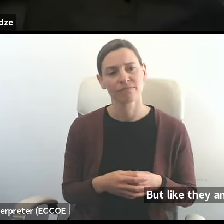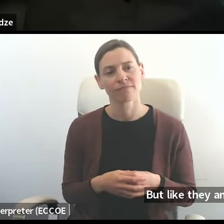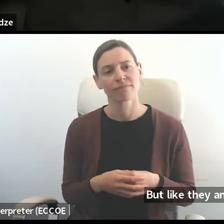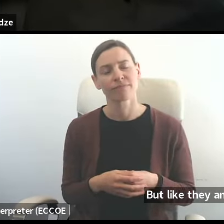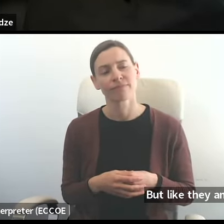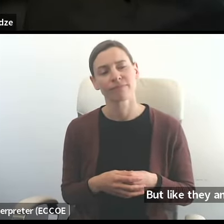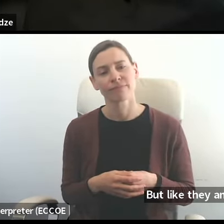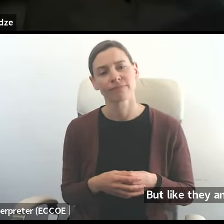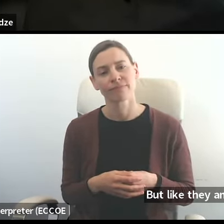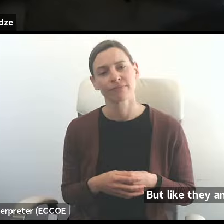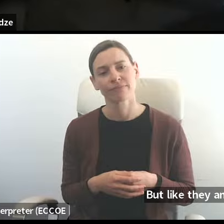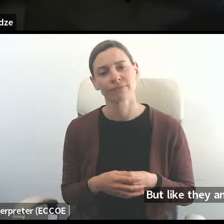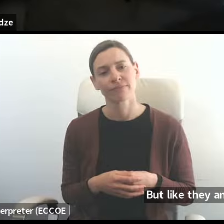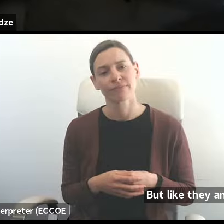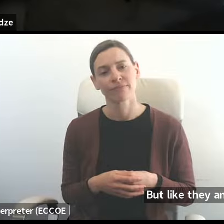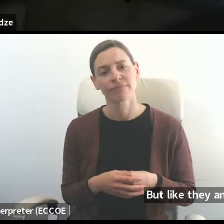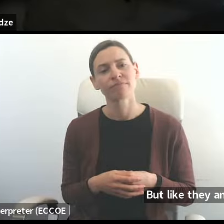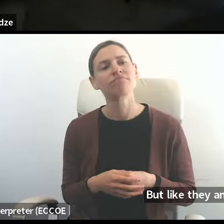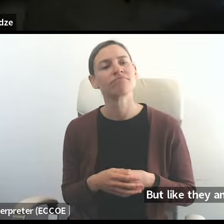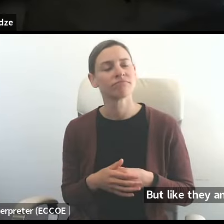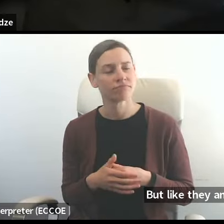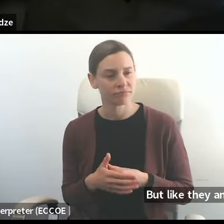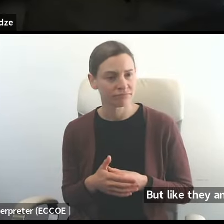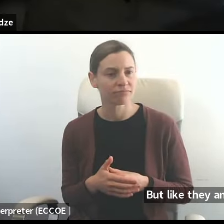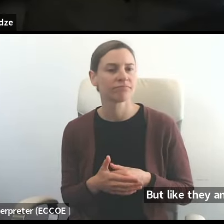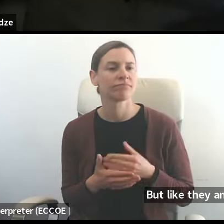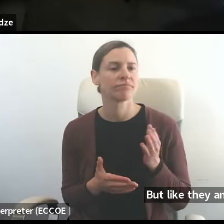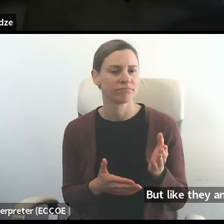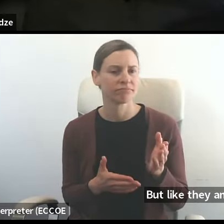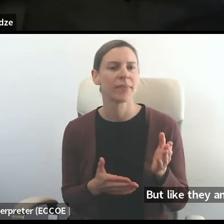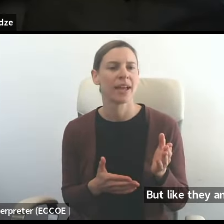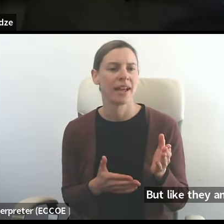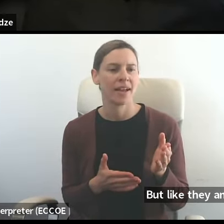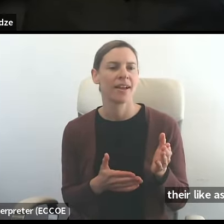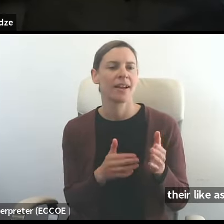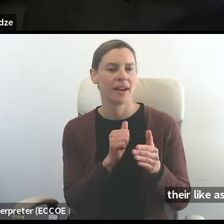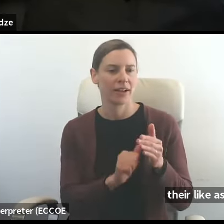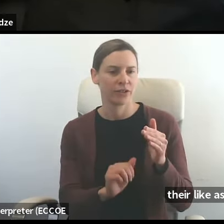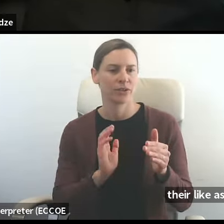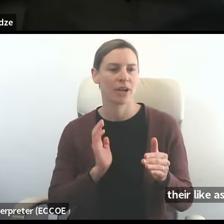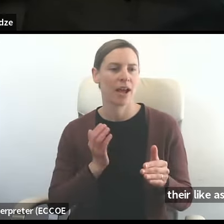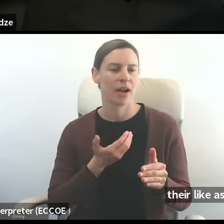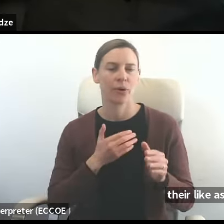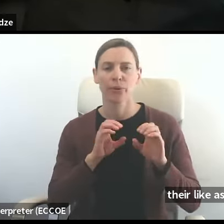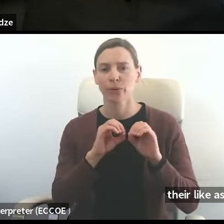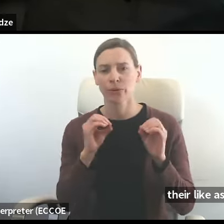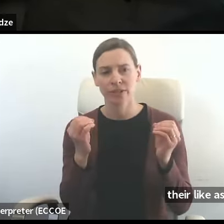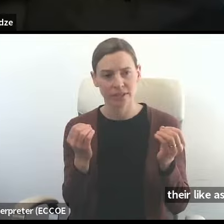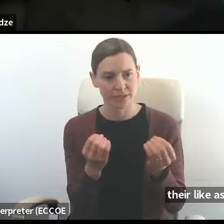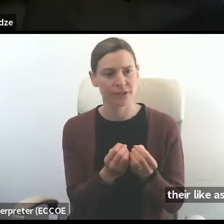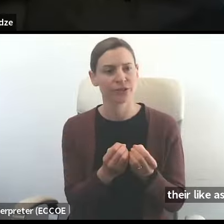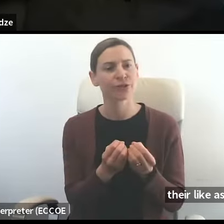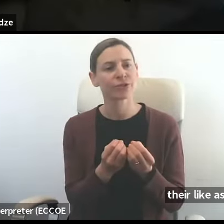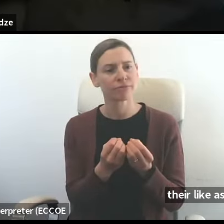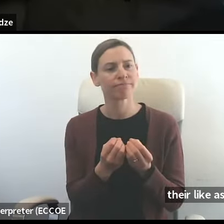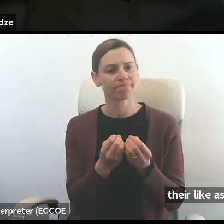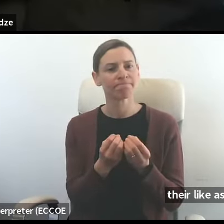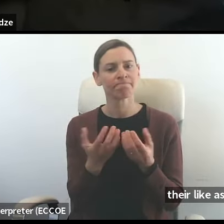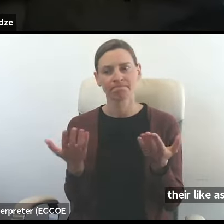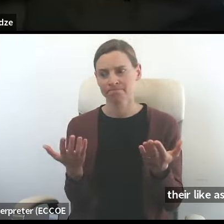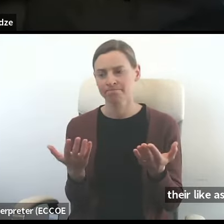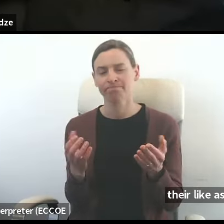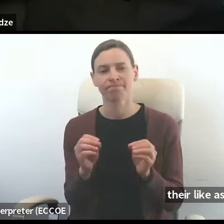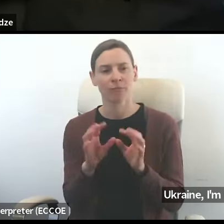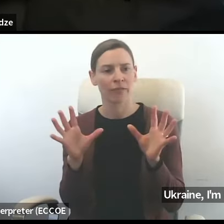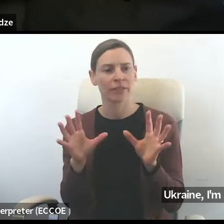part of our organization Office Ukraine. I'm helping like they helped me